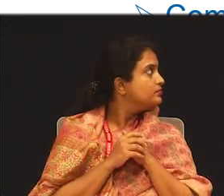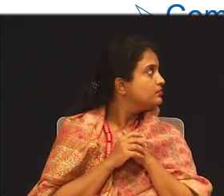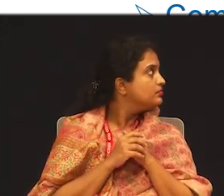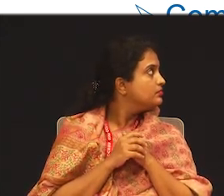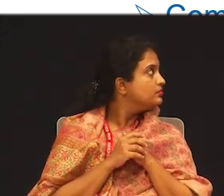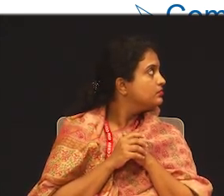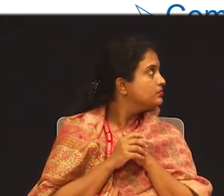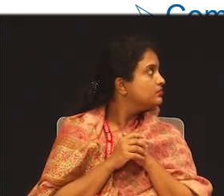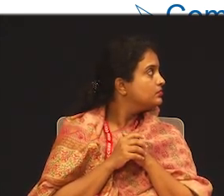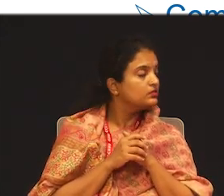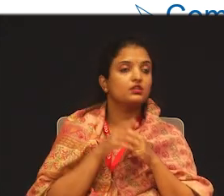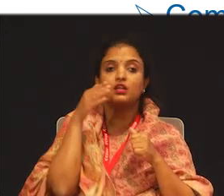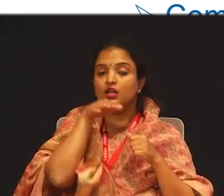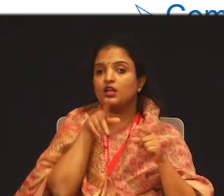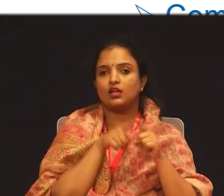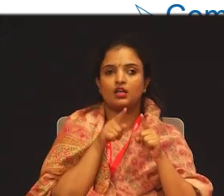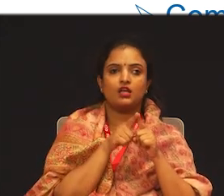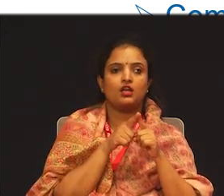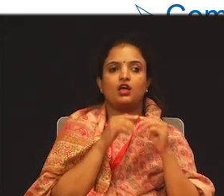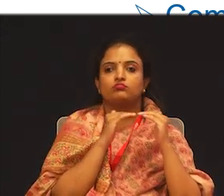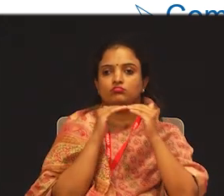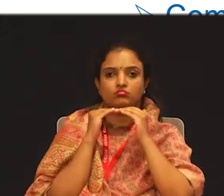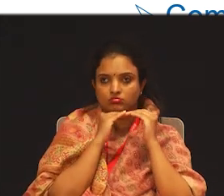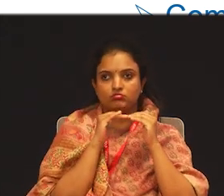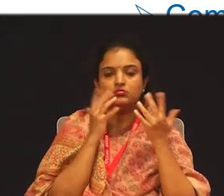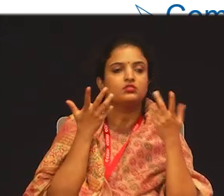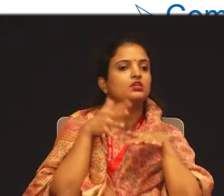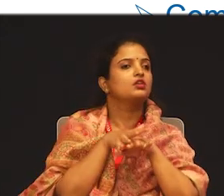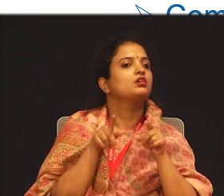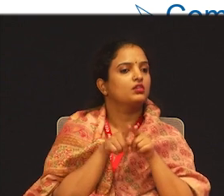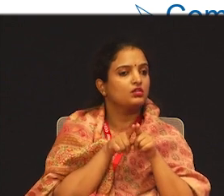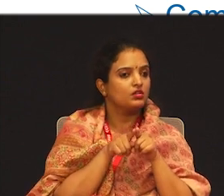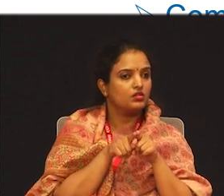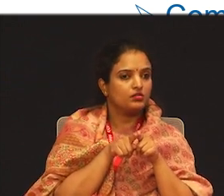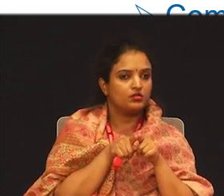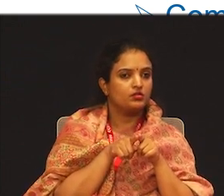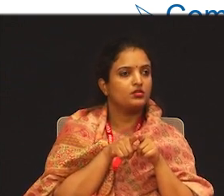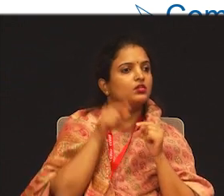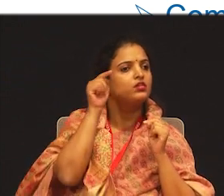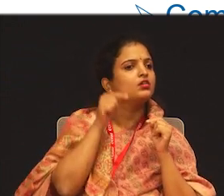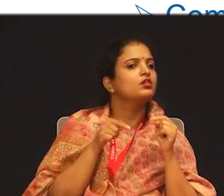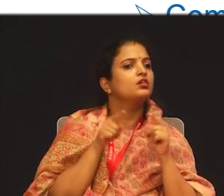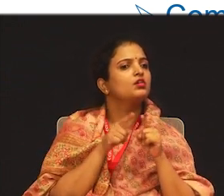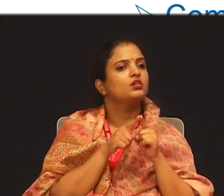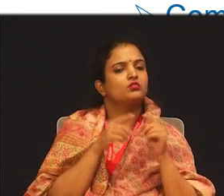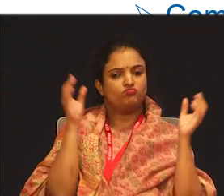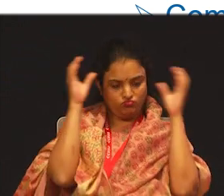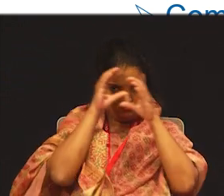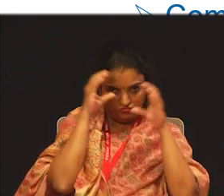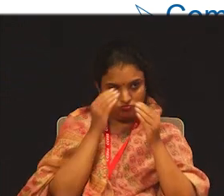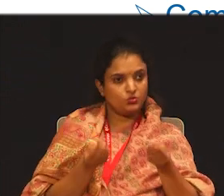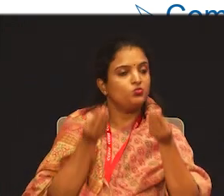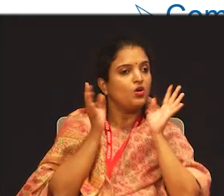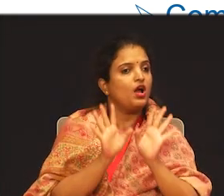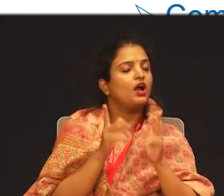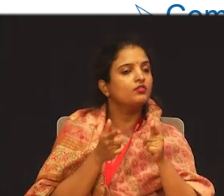and integration. Again, the three terms that create a lot of confusion in the